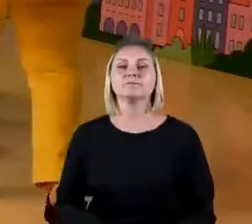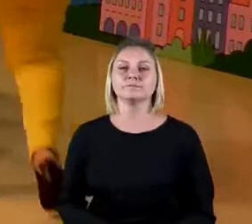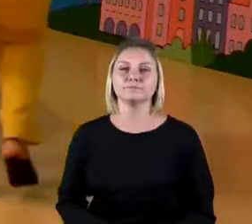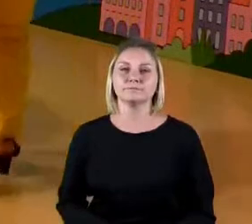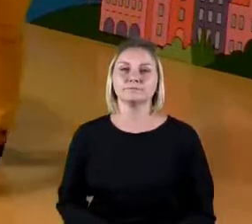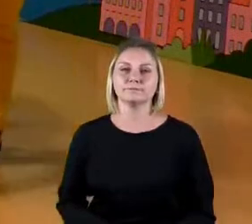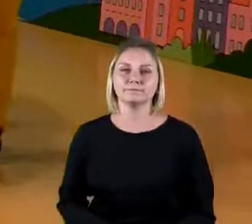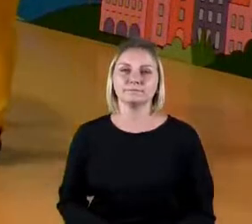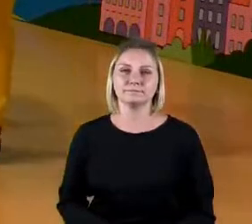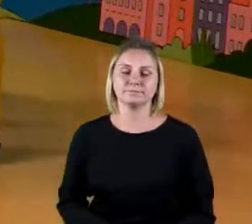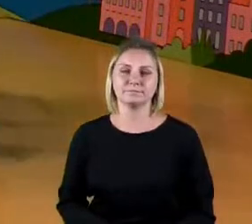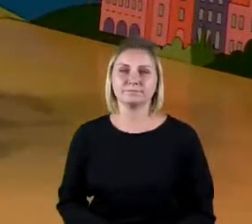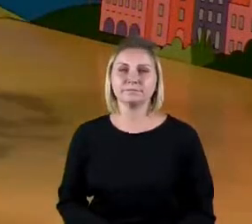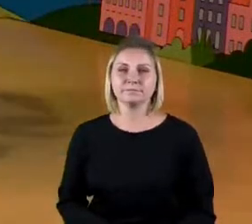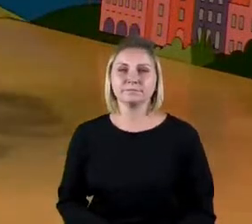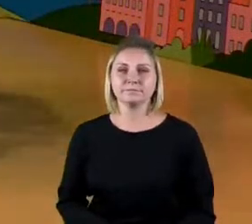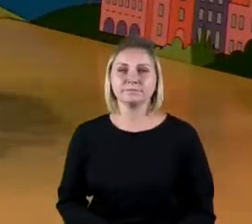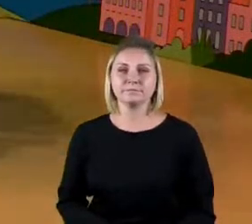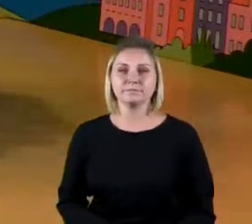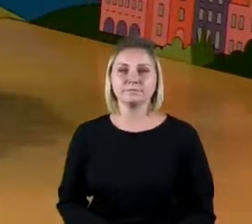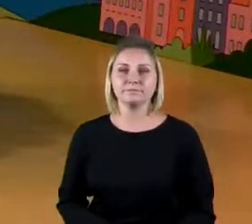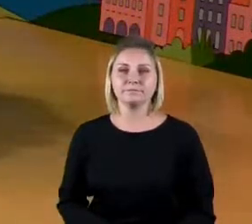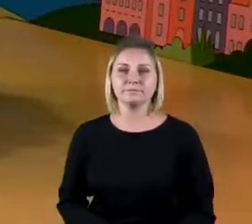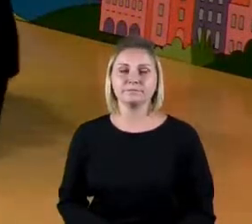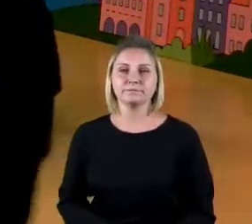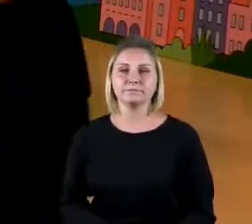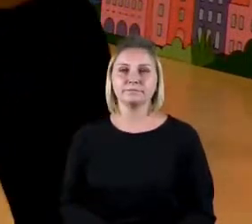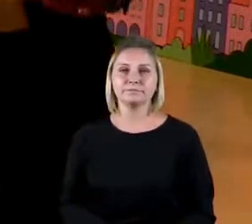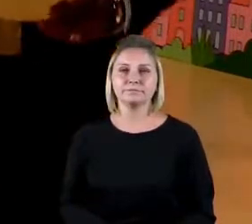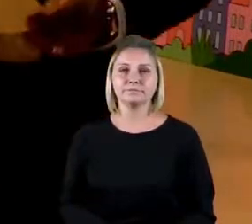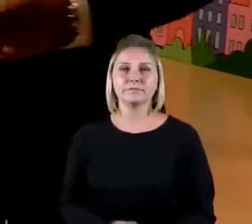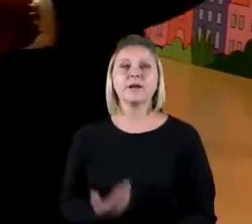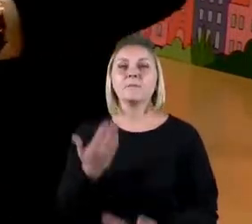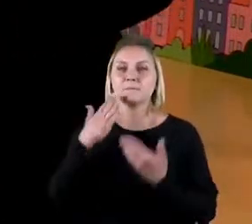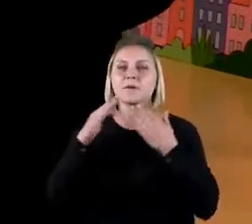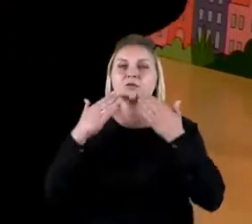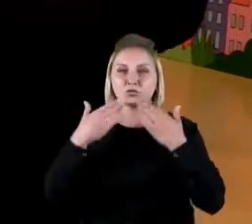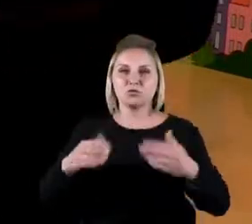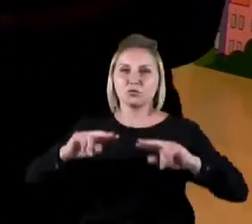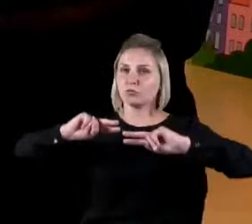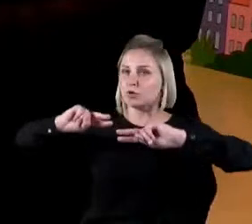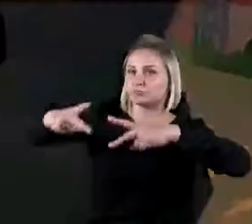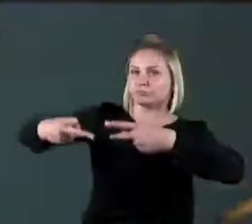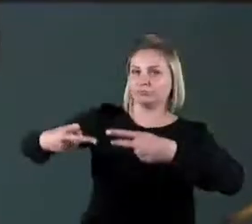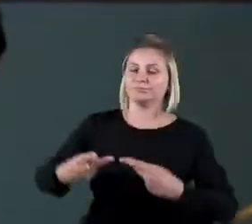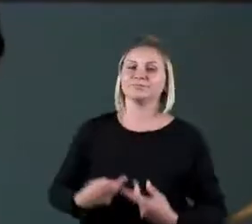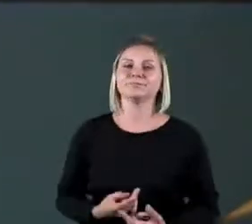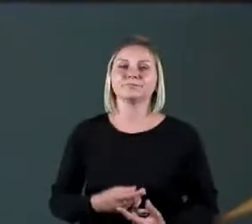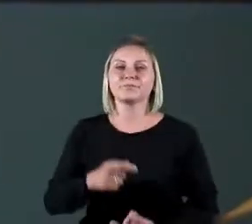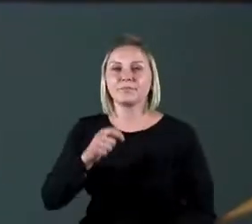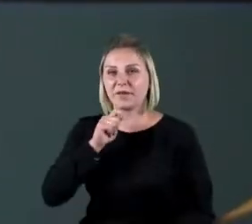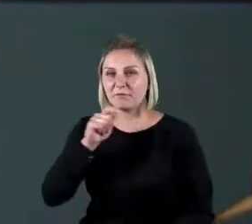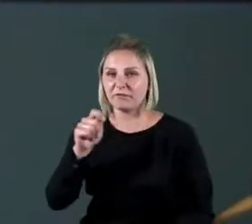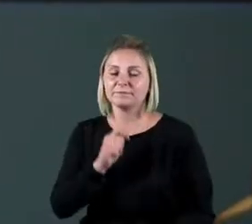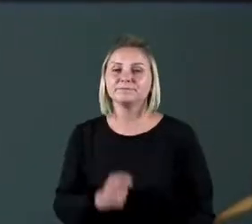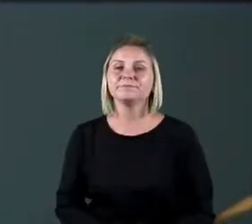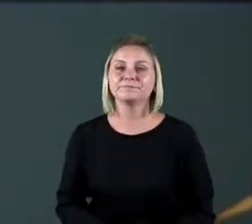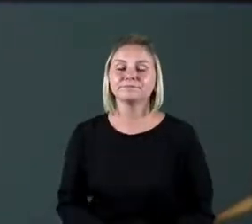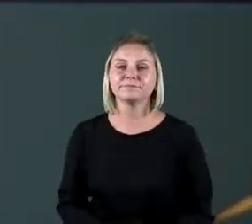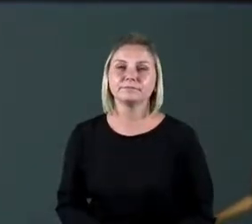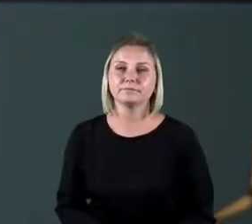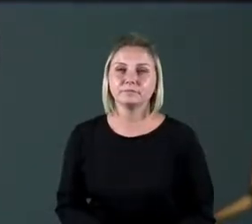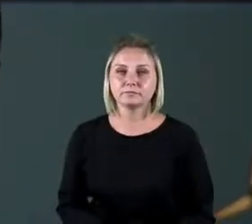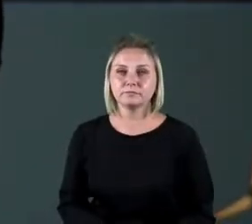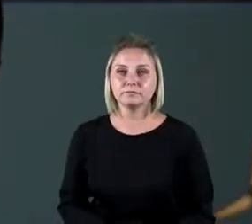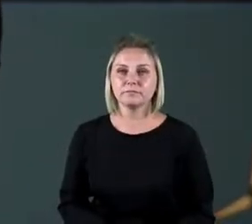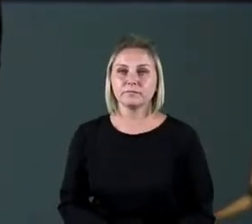Reduction, Recovery with Building Resilience, UNDP, the floor is yours. Thank you, Madam Chair, and I also adopt the